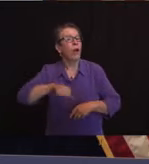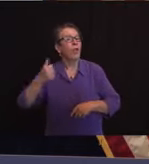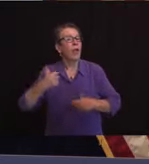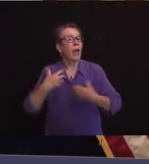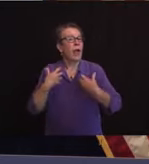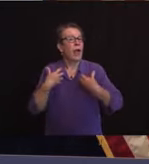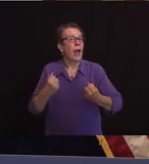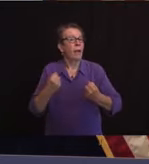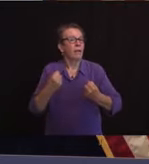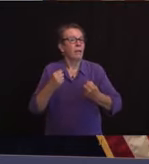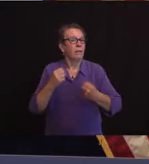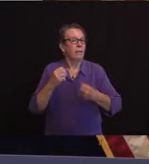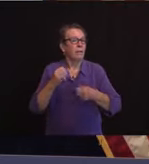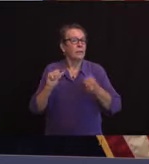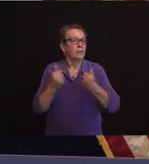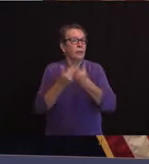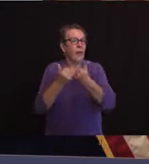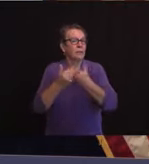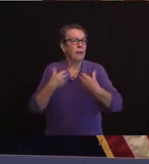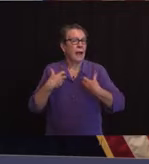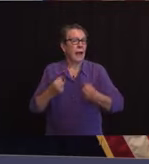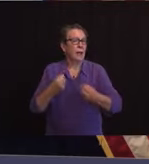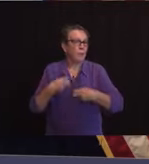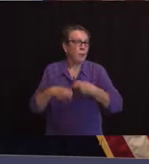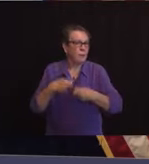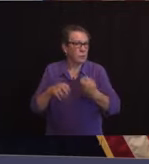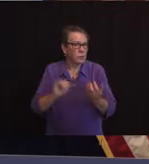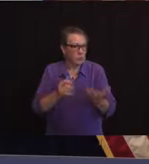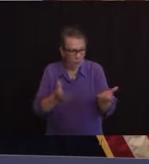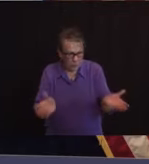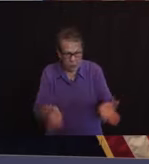concerning decrease in childhood-led